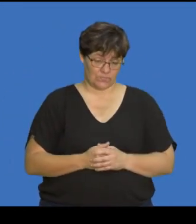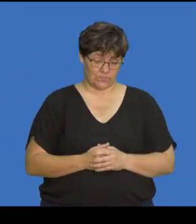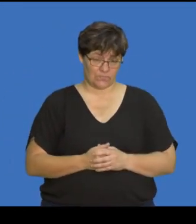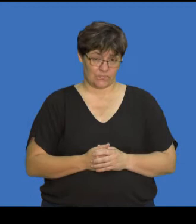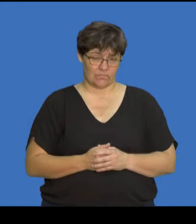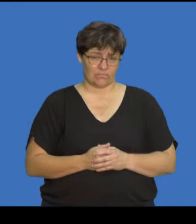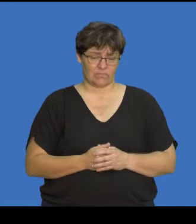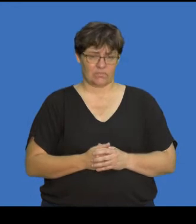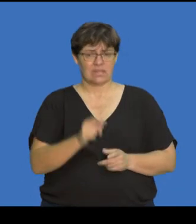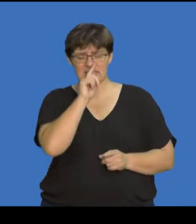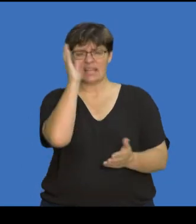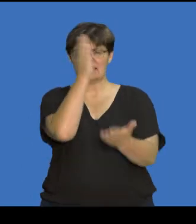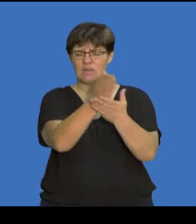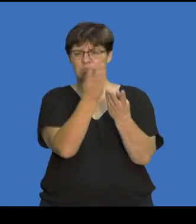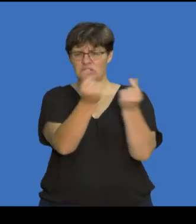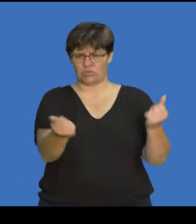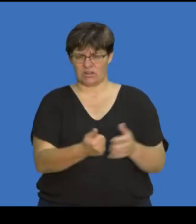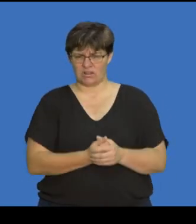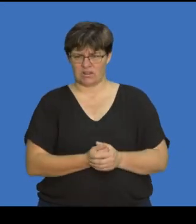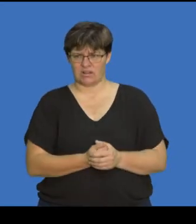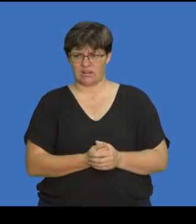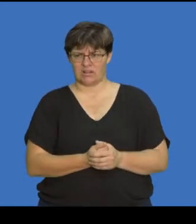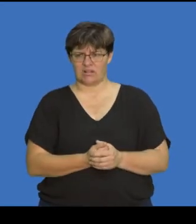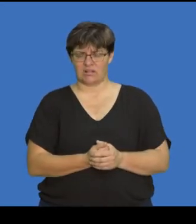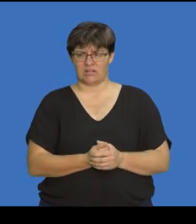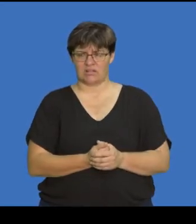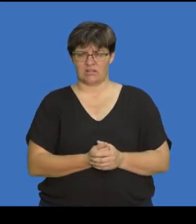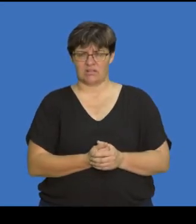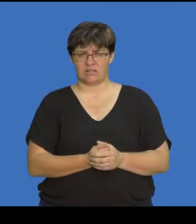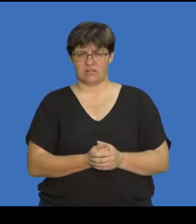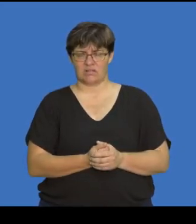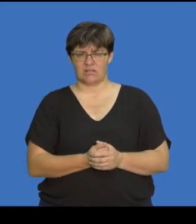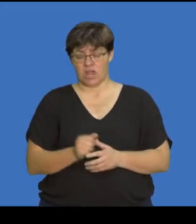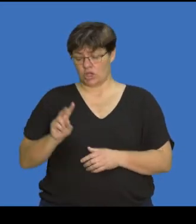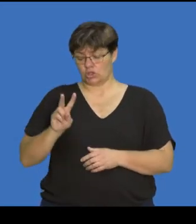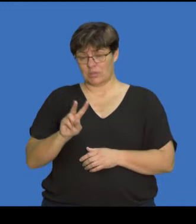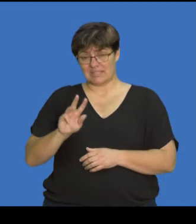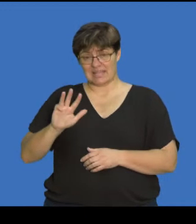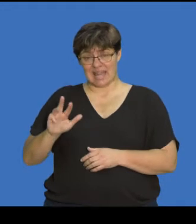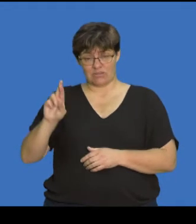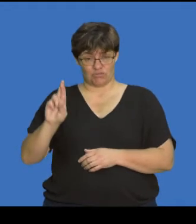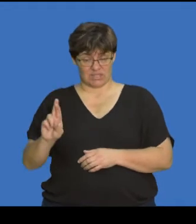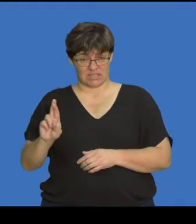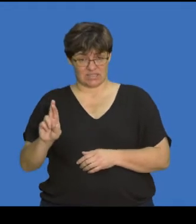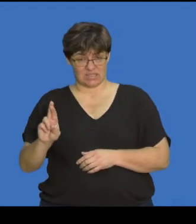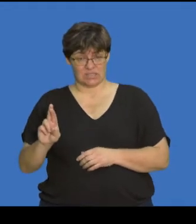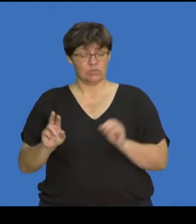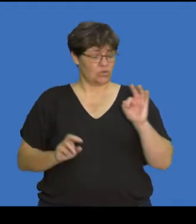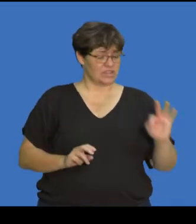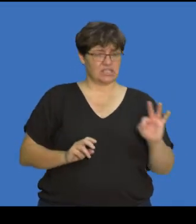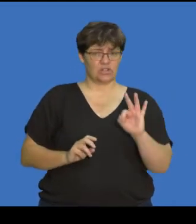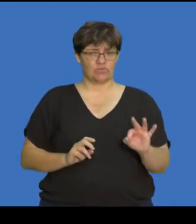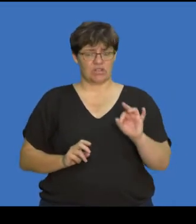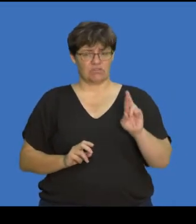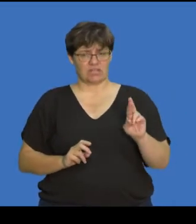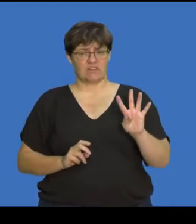direct materials. It went up from 29 Rand to 33 Rand and